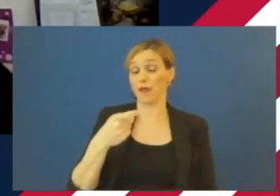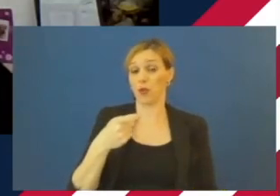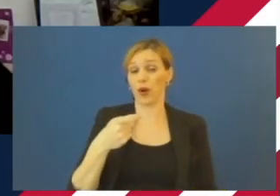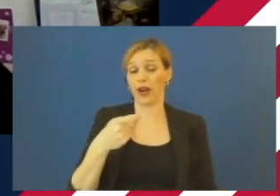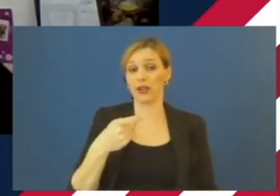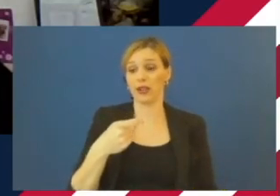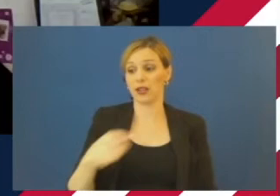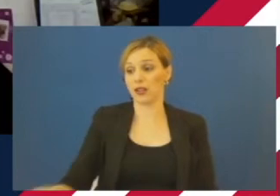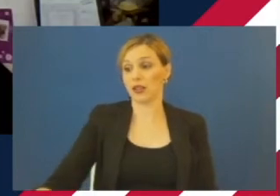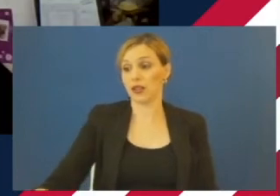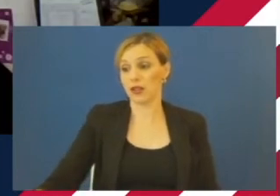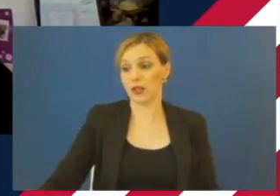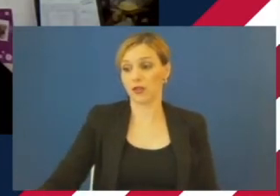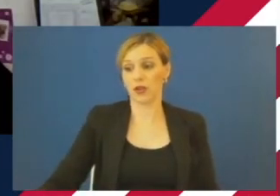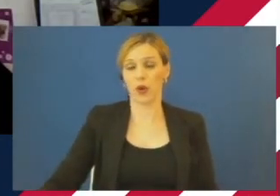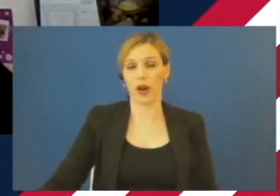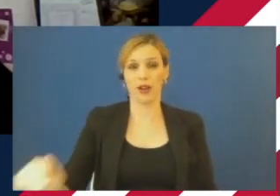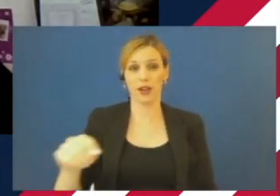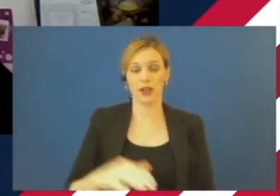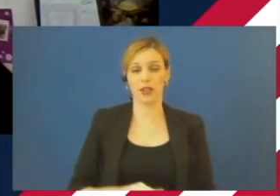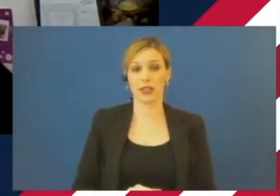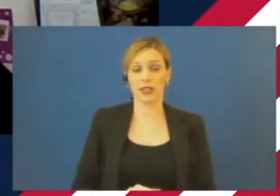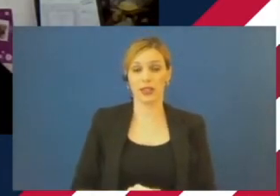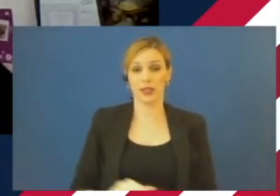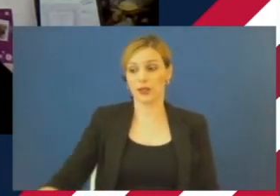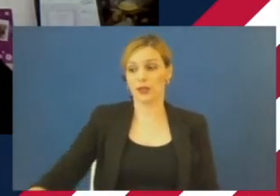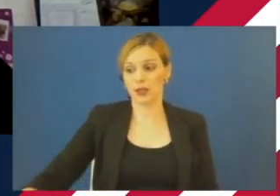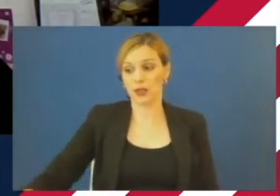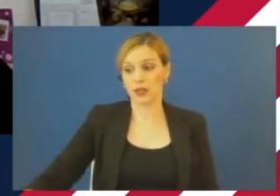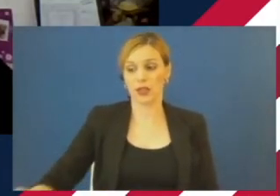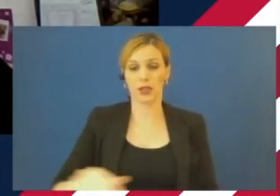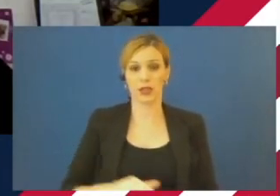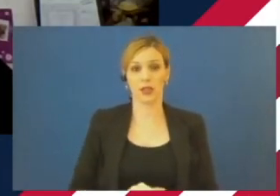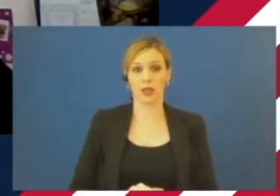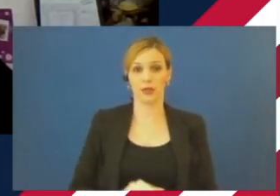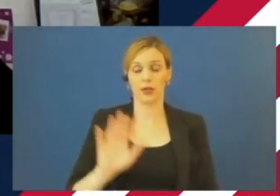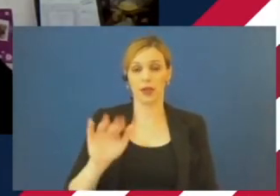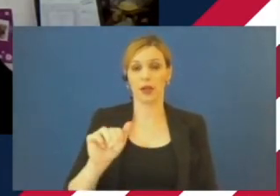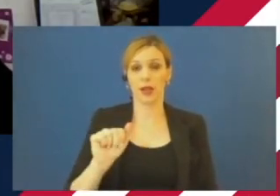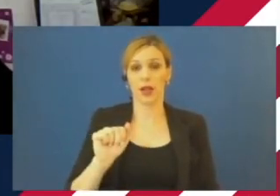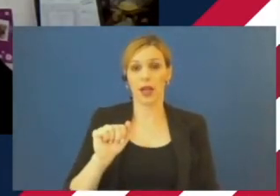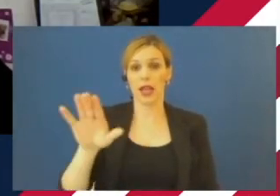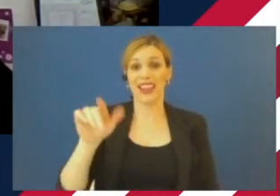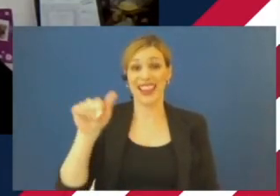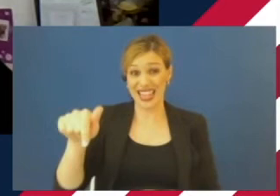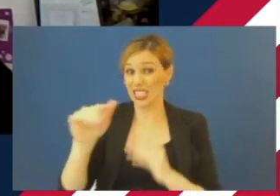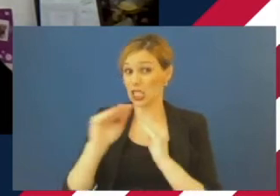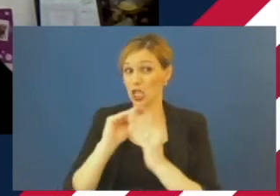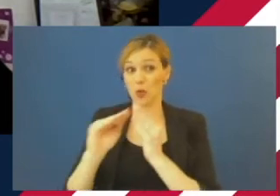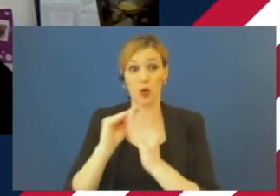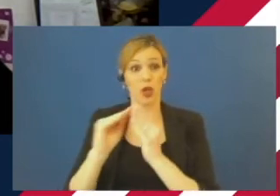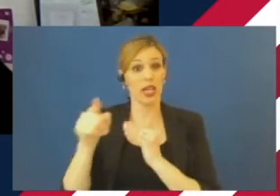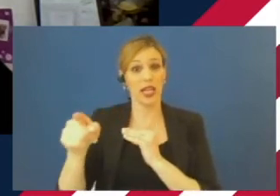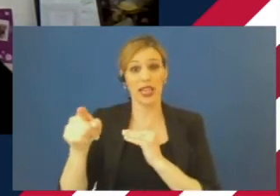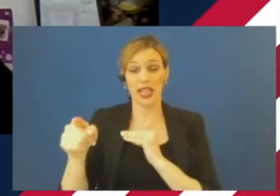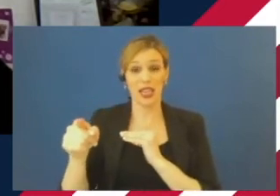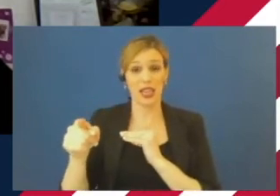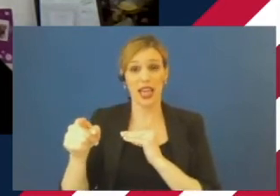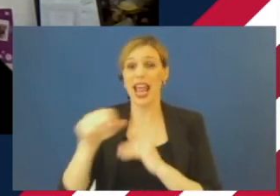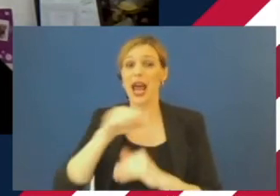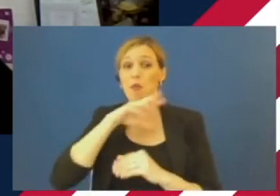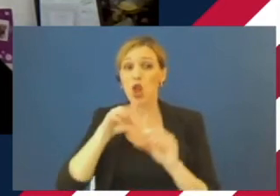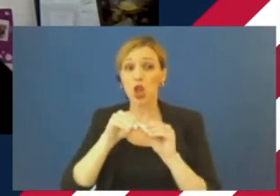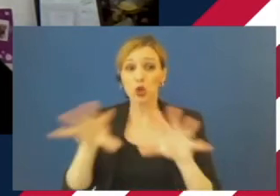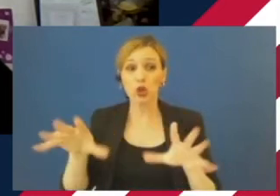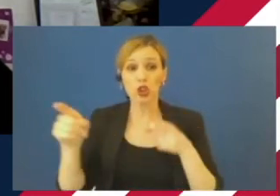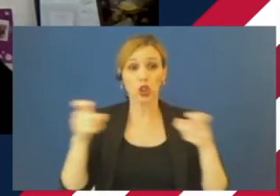surrounded by transportation and industrial pollution on all sides. And while this community has been a strong advocate for pollution controls, they